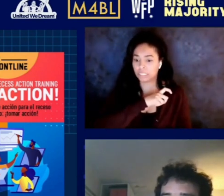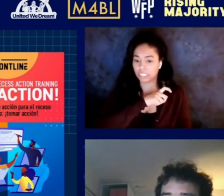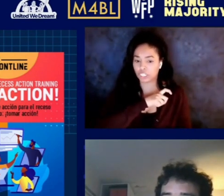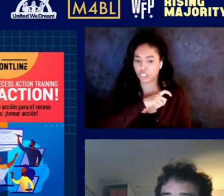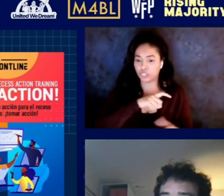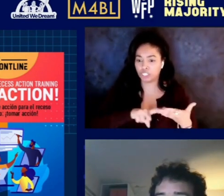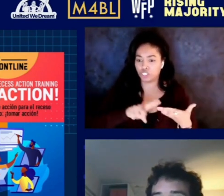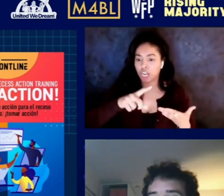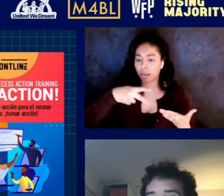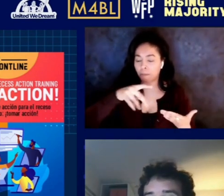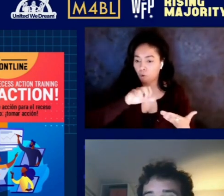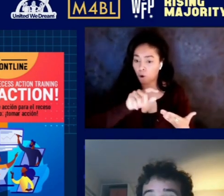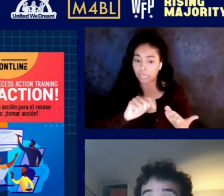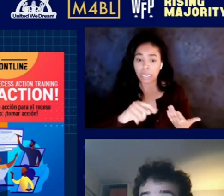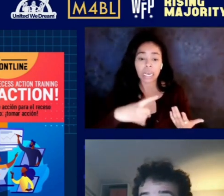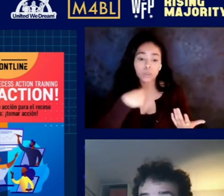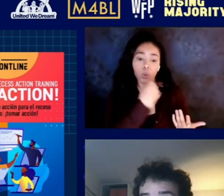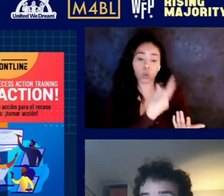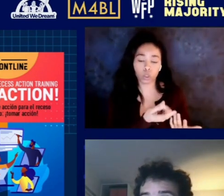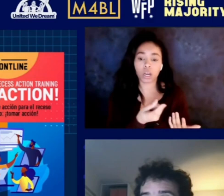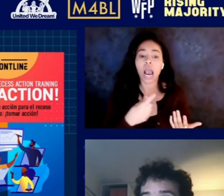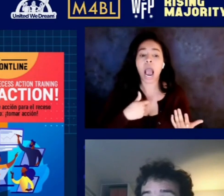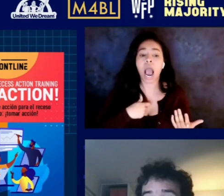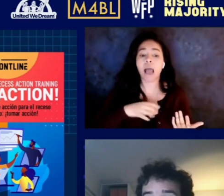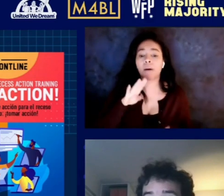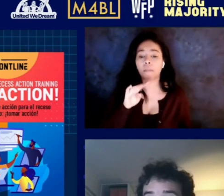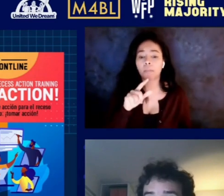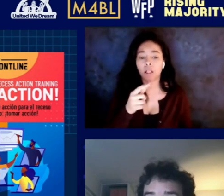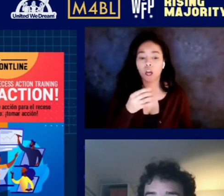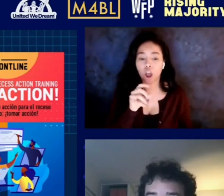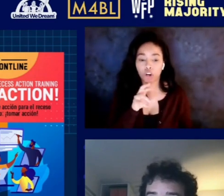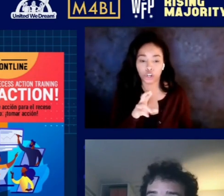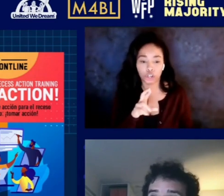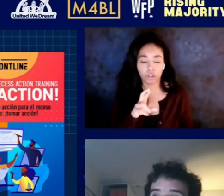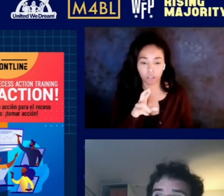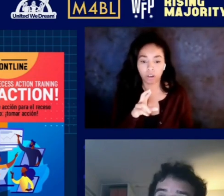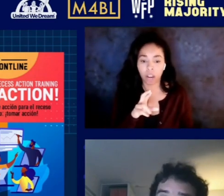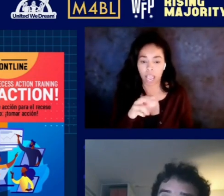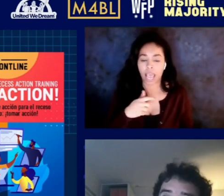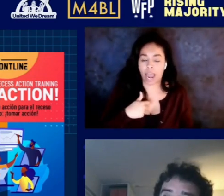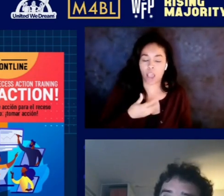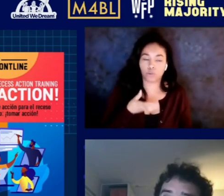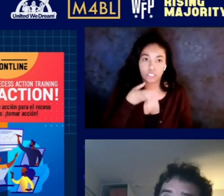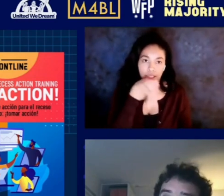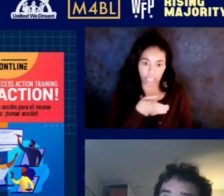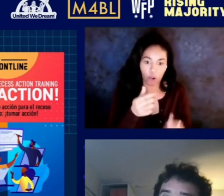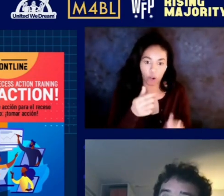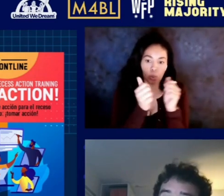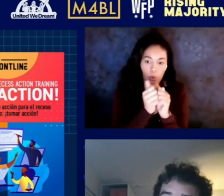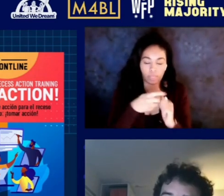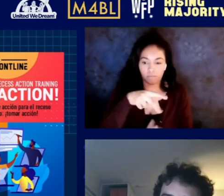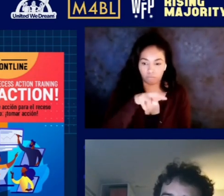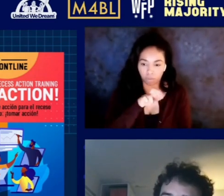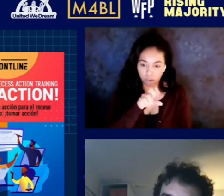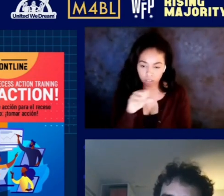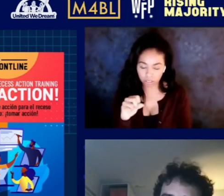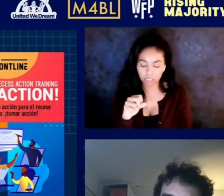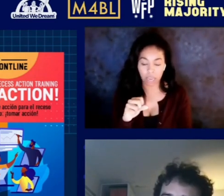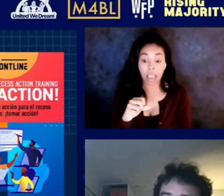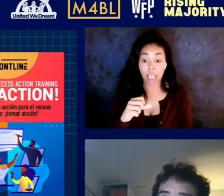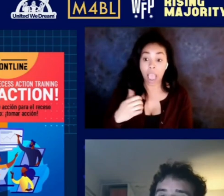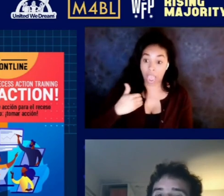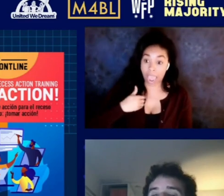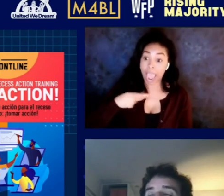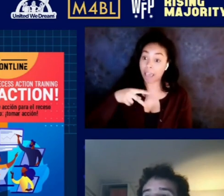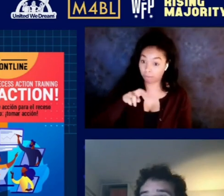checkpoint and I told them that I was a blogger and that I was there with the press. And I happened to have a press